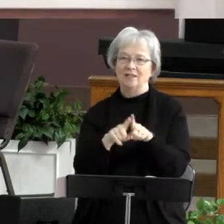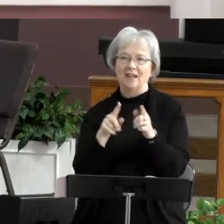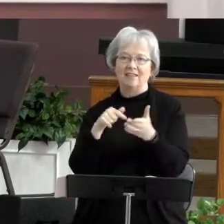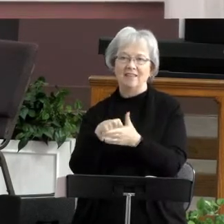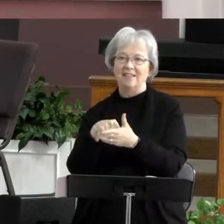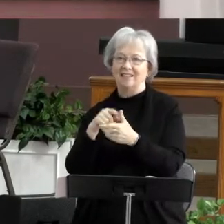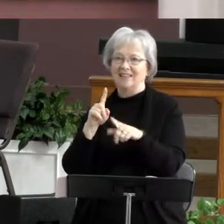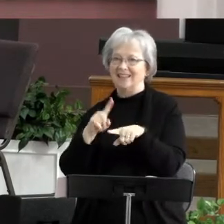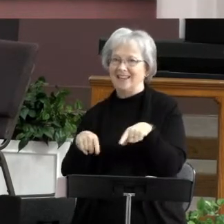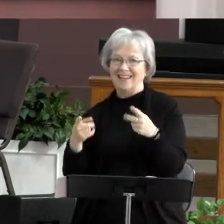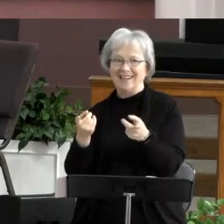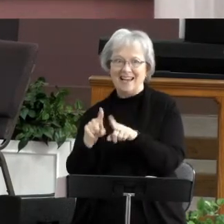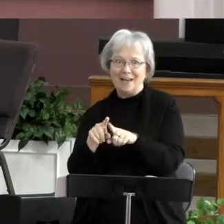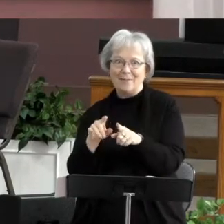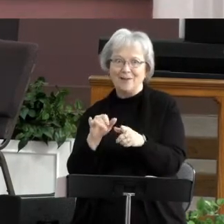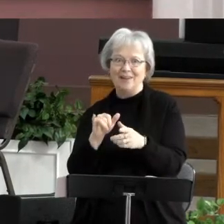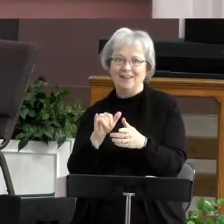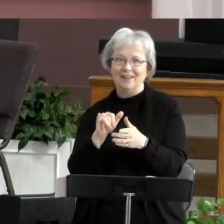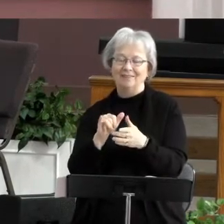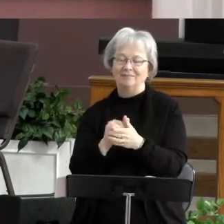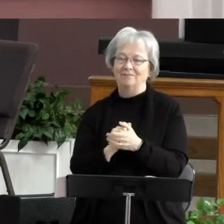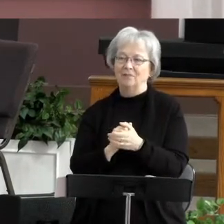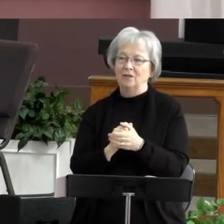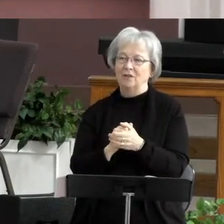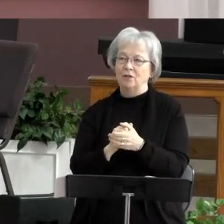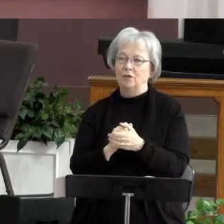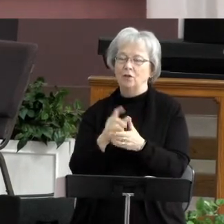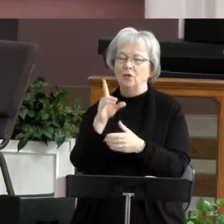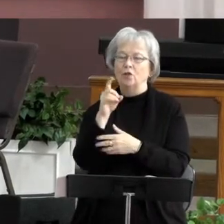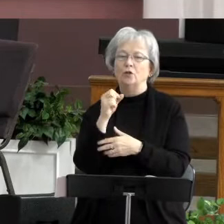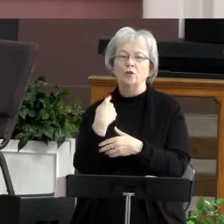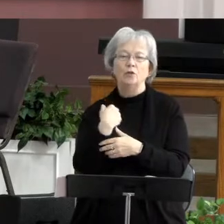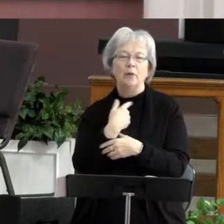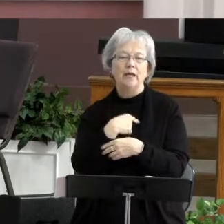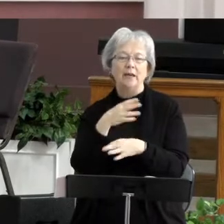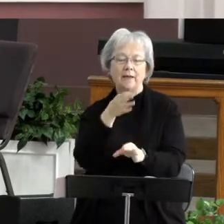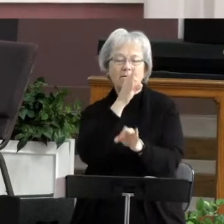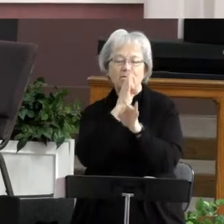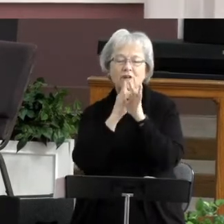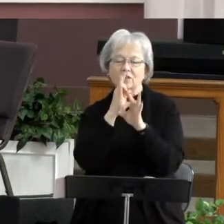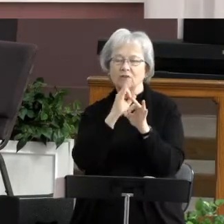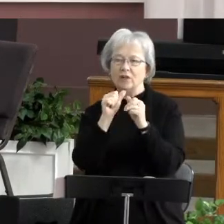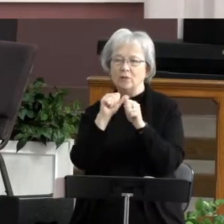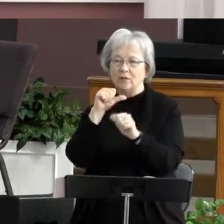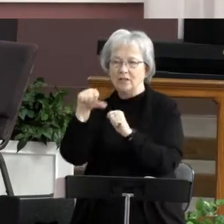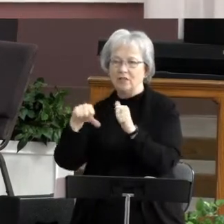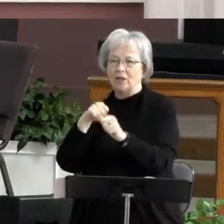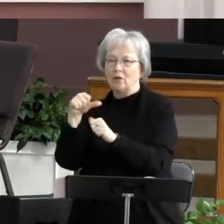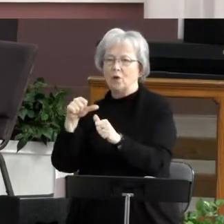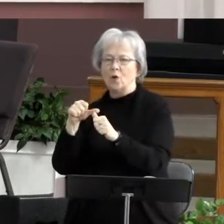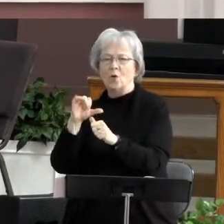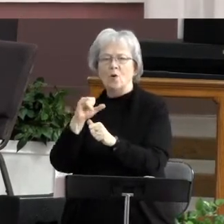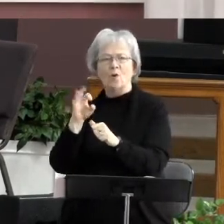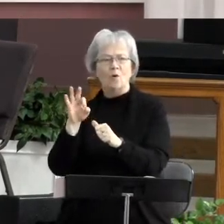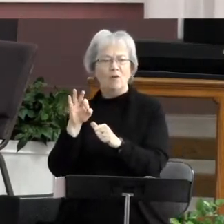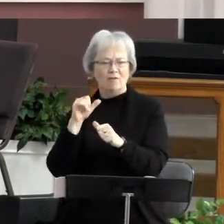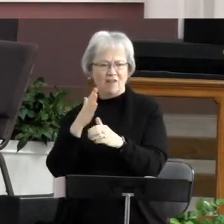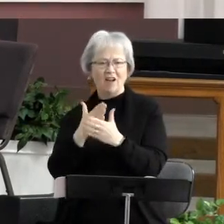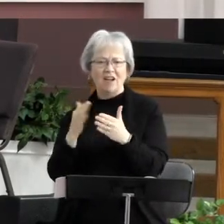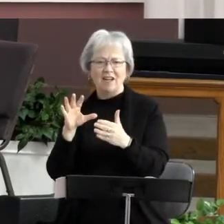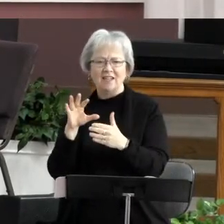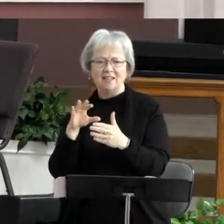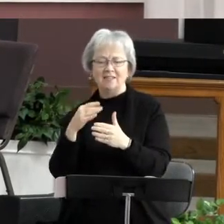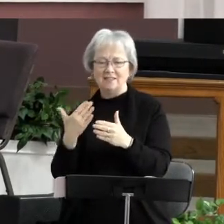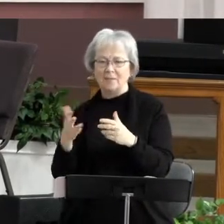The question is, do we get frustrated with each other, or do we find ways to rejoice together, to celebrate, to play a game, to do something